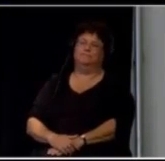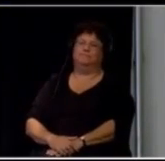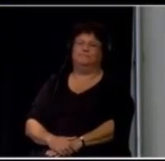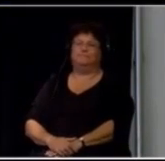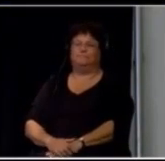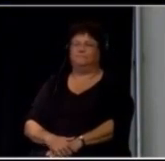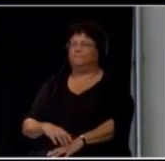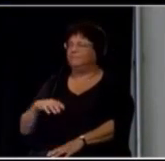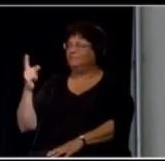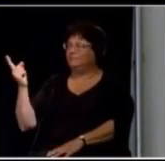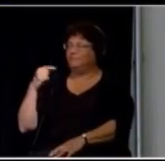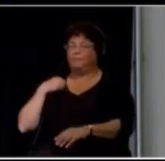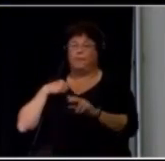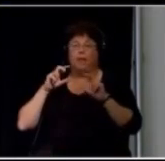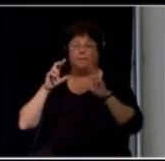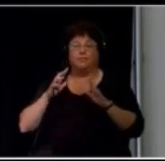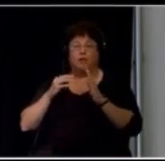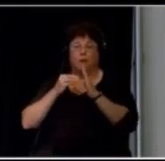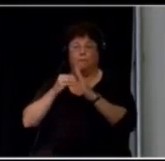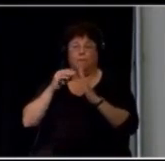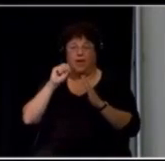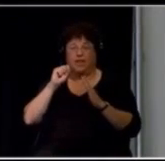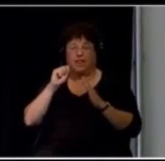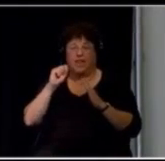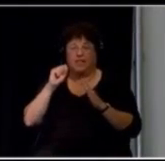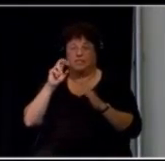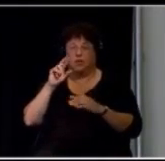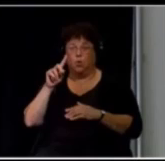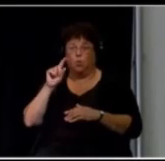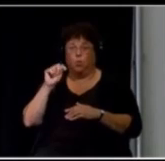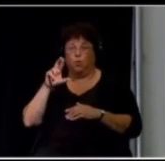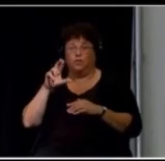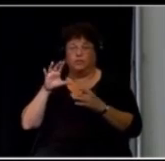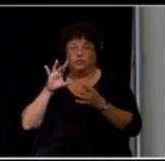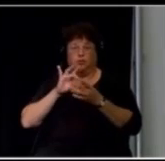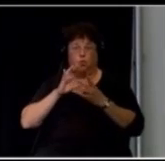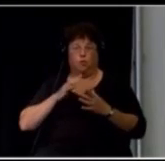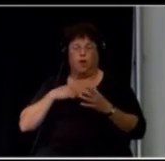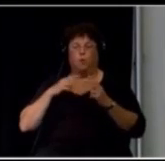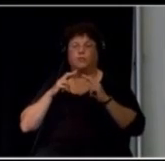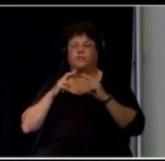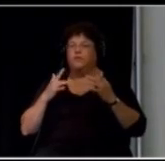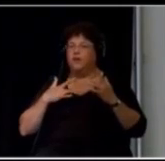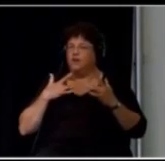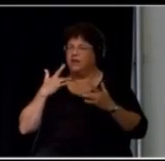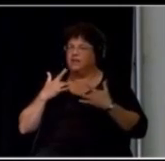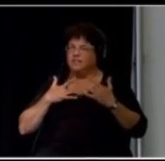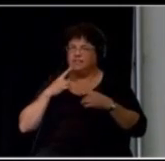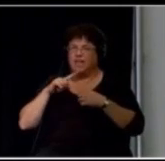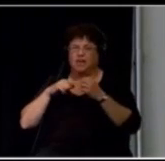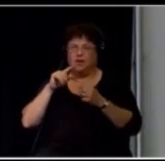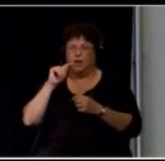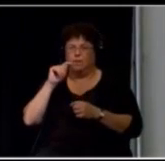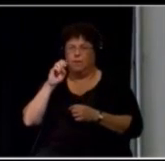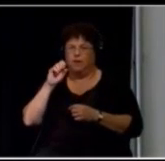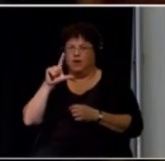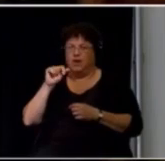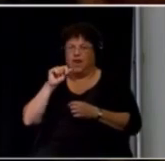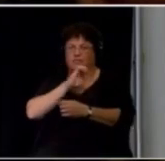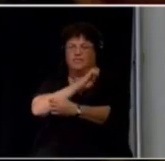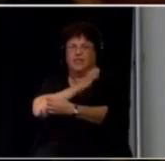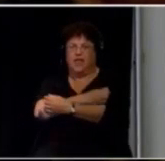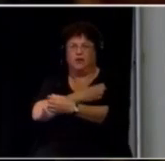My name is Barry Briscoe. I'm a shareholder, a Model S and Roadster owner. I was very excited with your presentation and launch of Tesla Energy. I have a specific question about